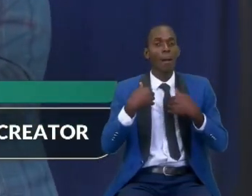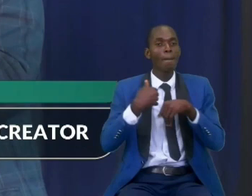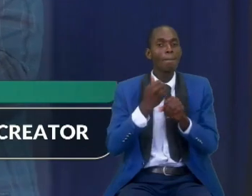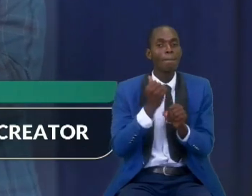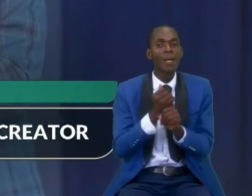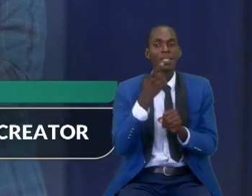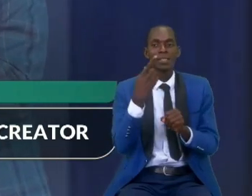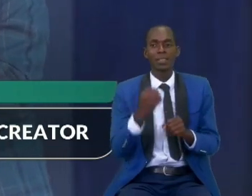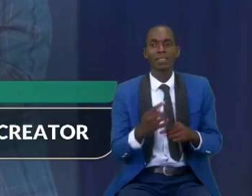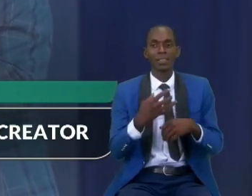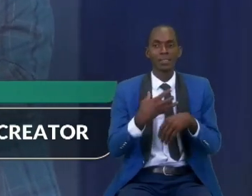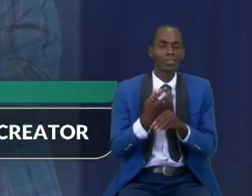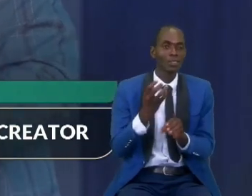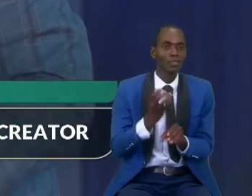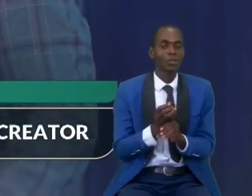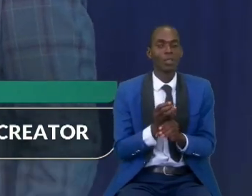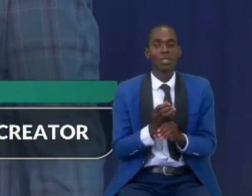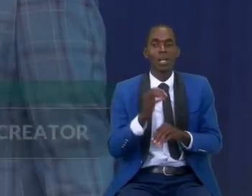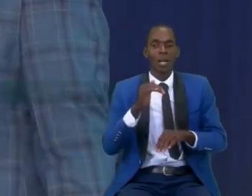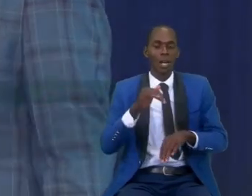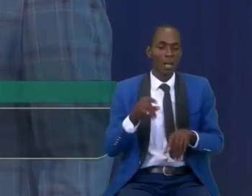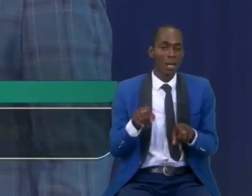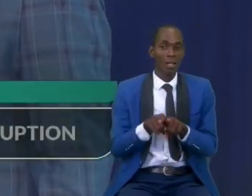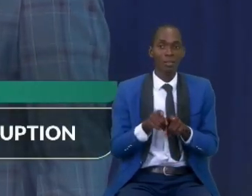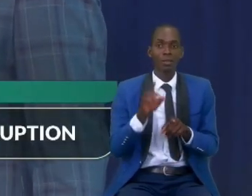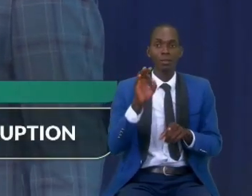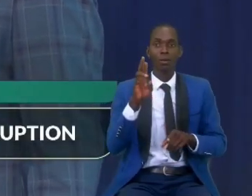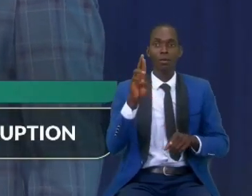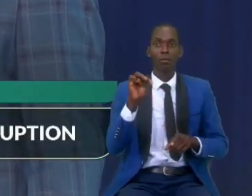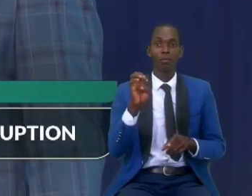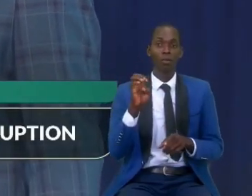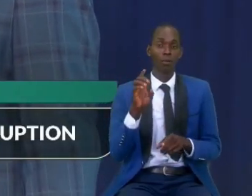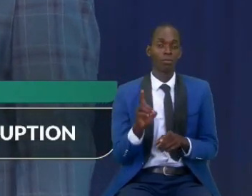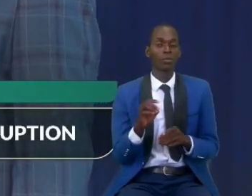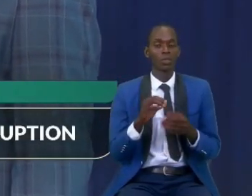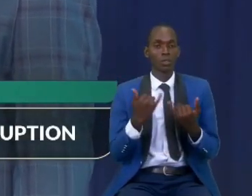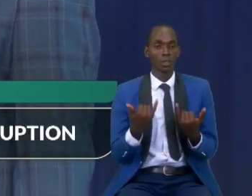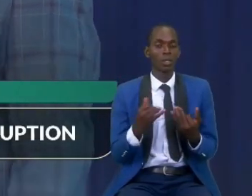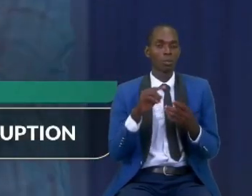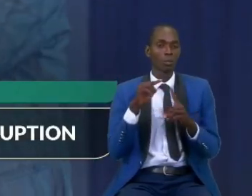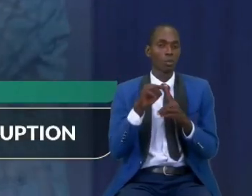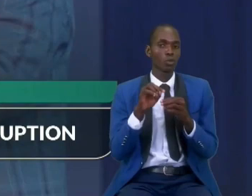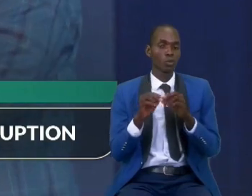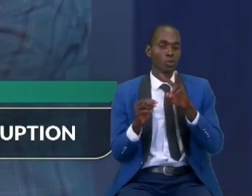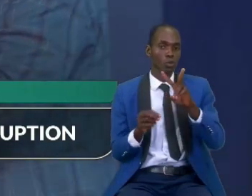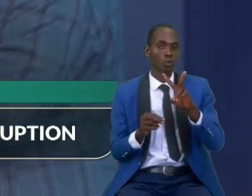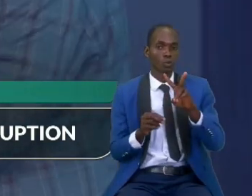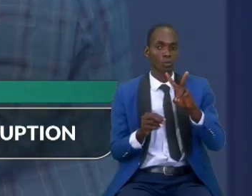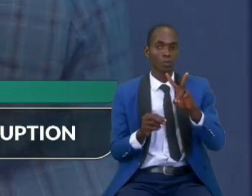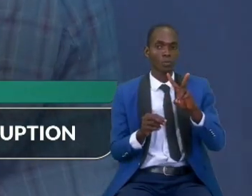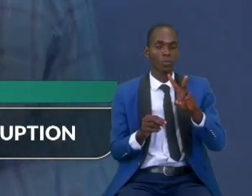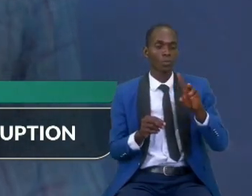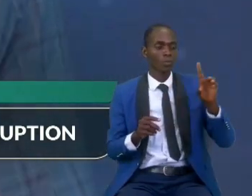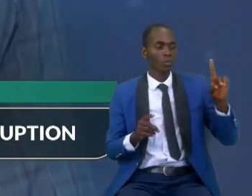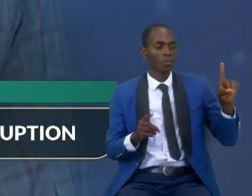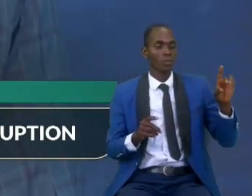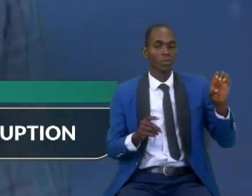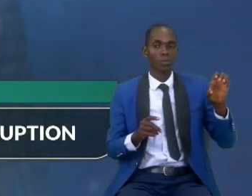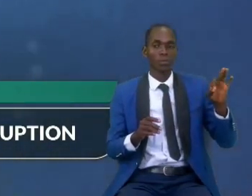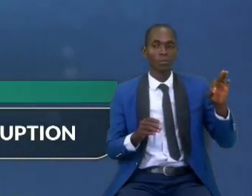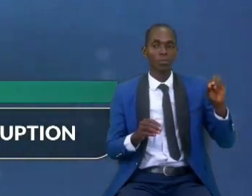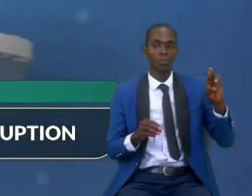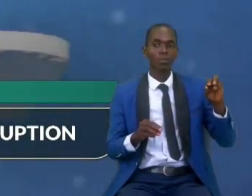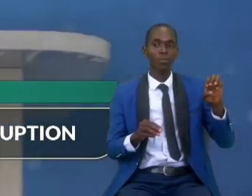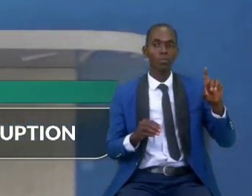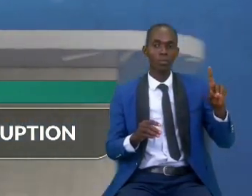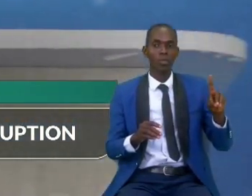two, deformed by inventions of corruption. Inventions of corruption.